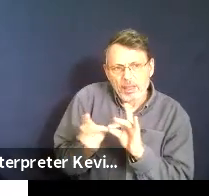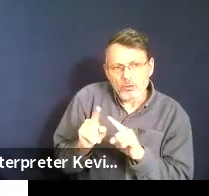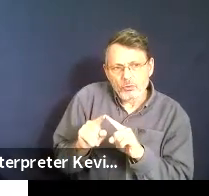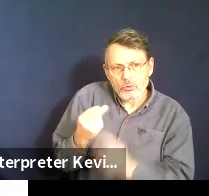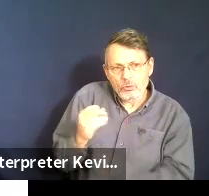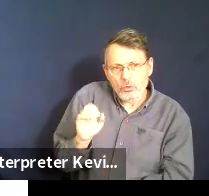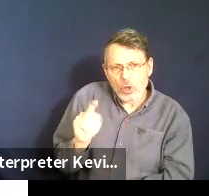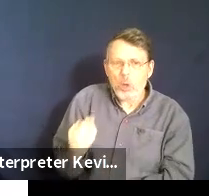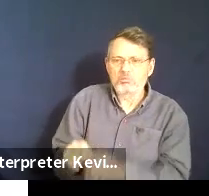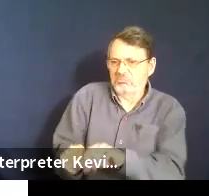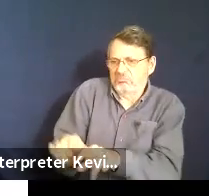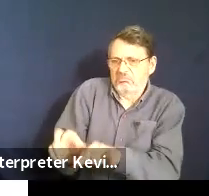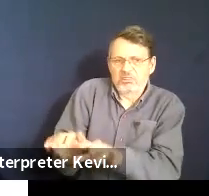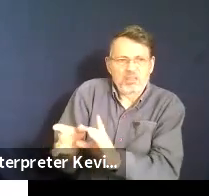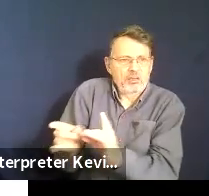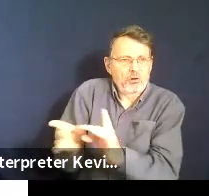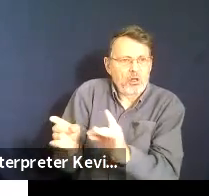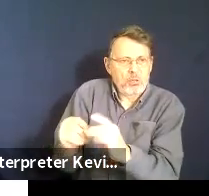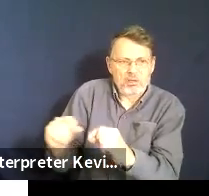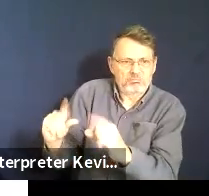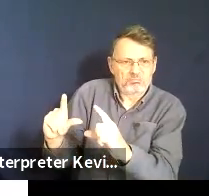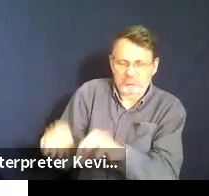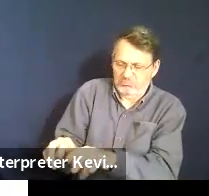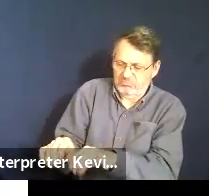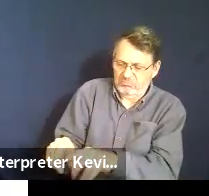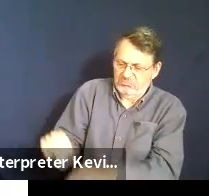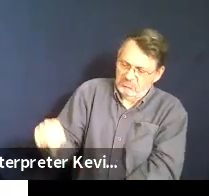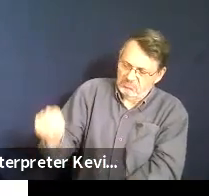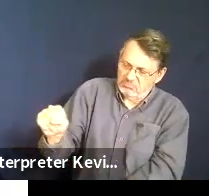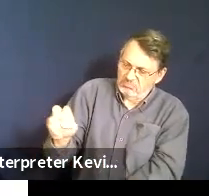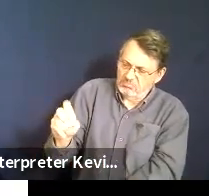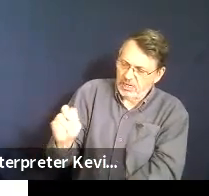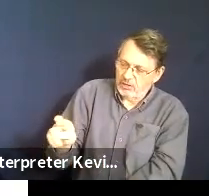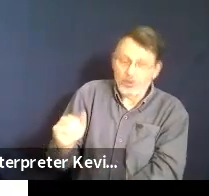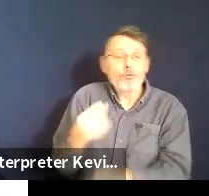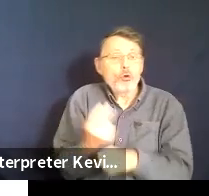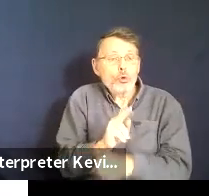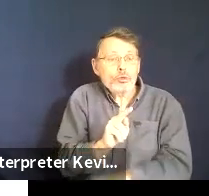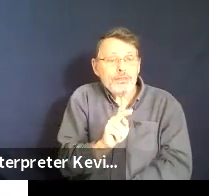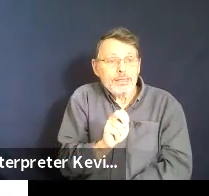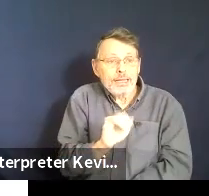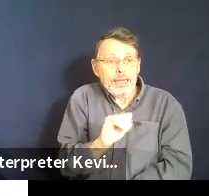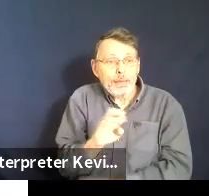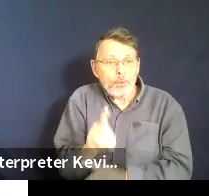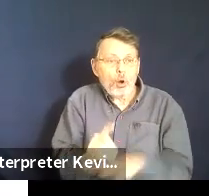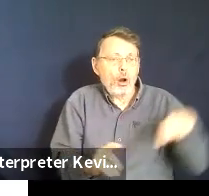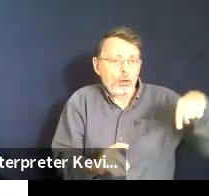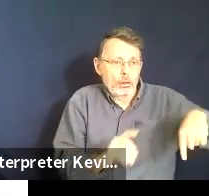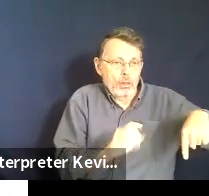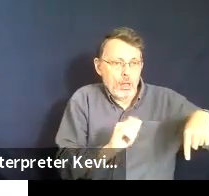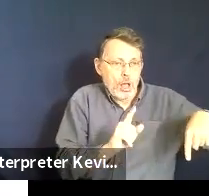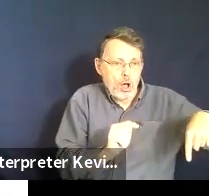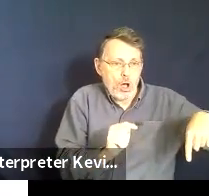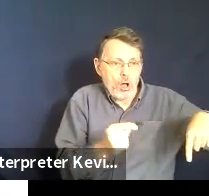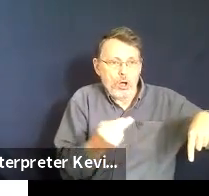window. Just type your comment in the text box and enter. And again, if you're using keyboard, you can use Alt-H to access